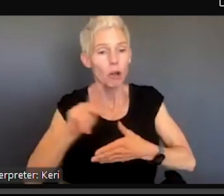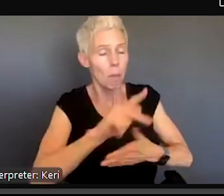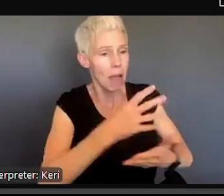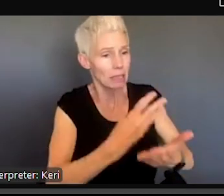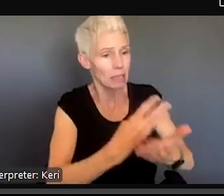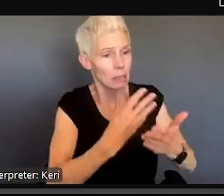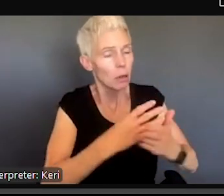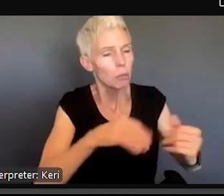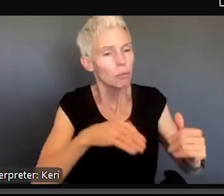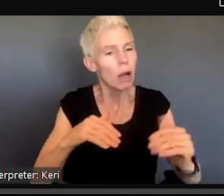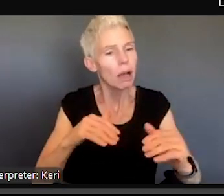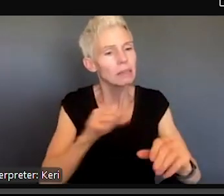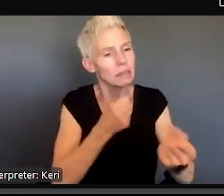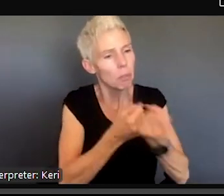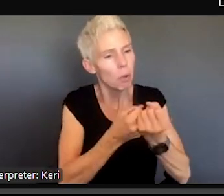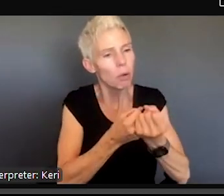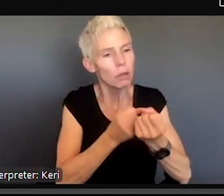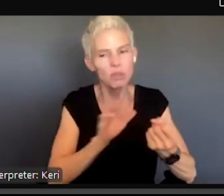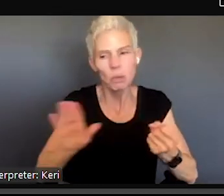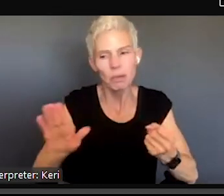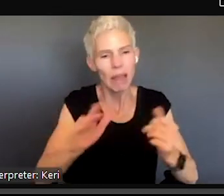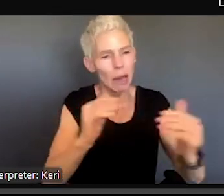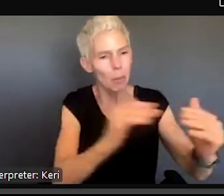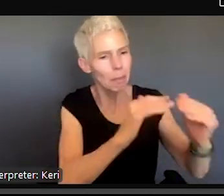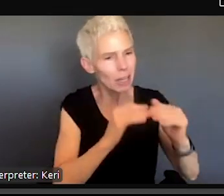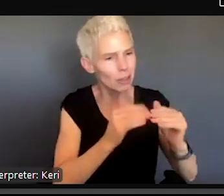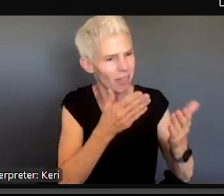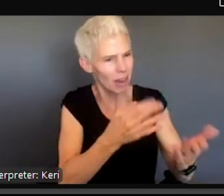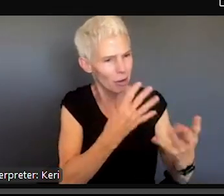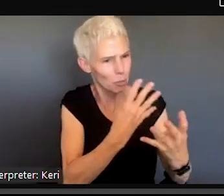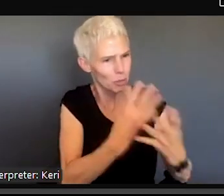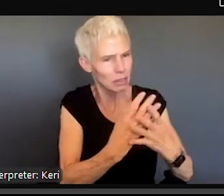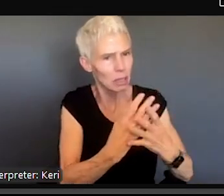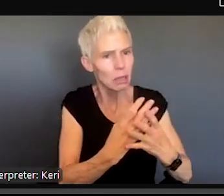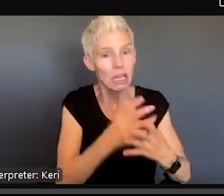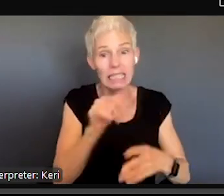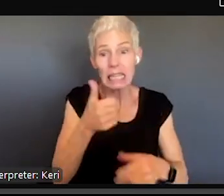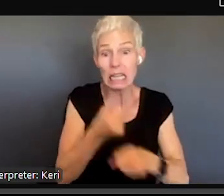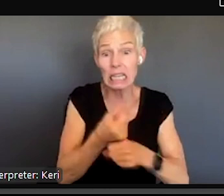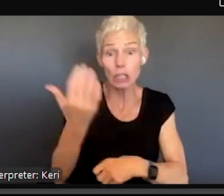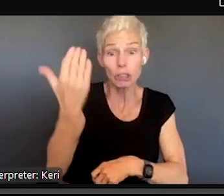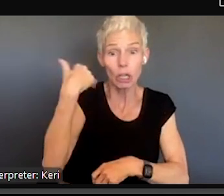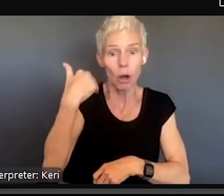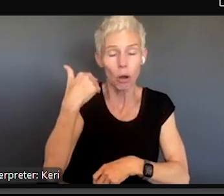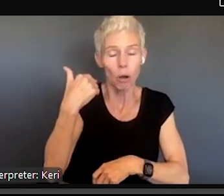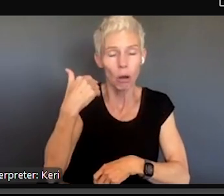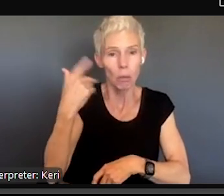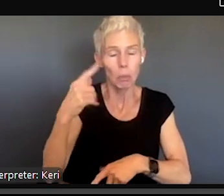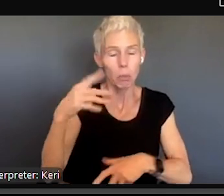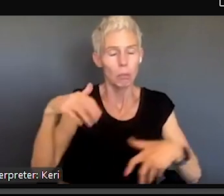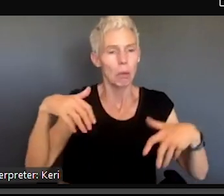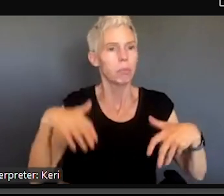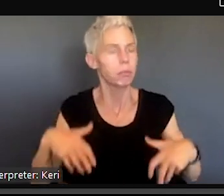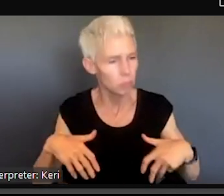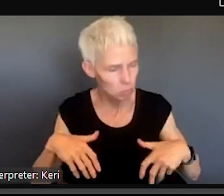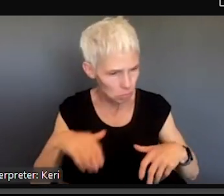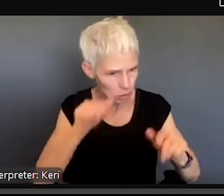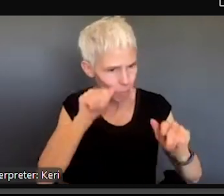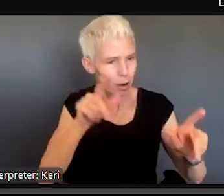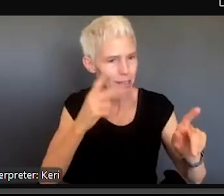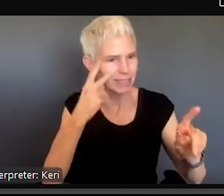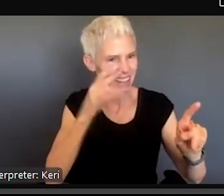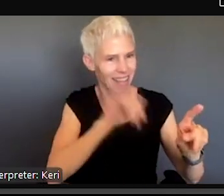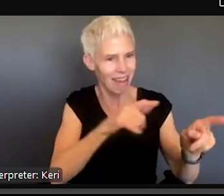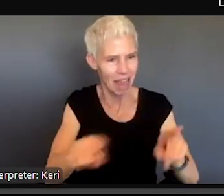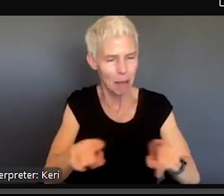their peers. That's really, I think 10 years ago would have been shocking to see. So just thank you